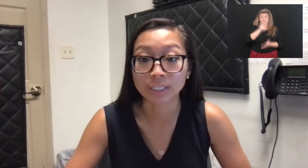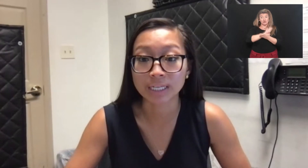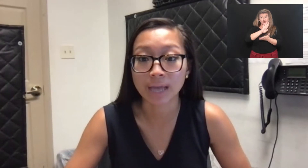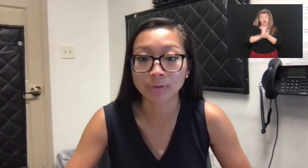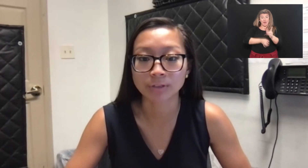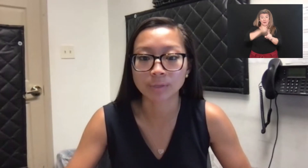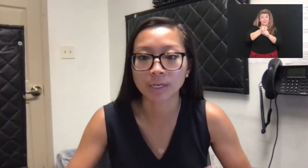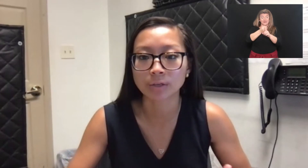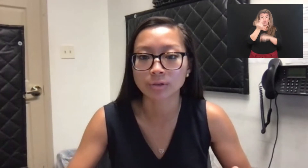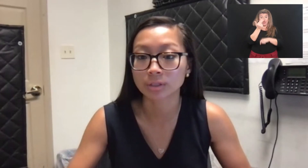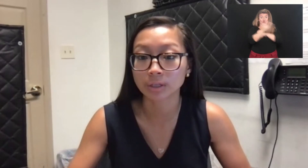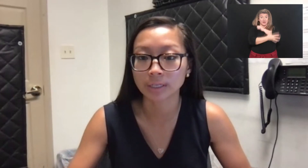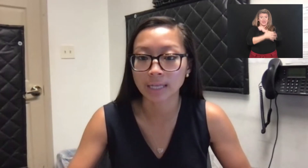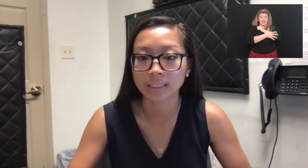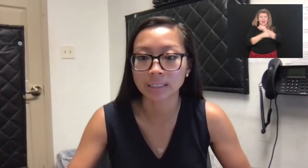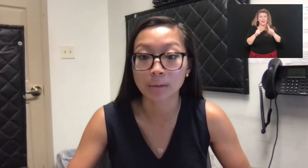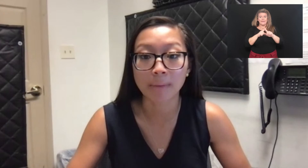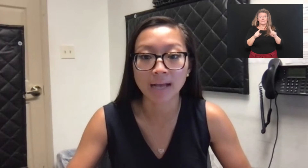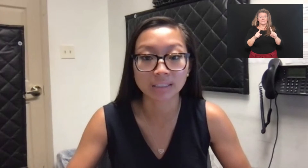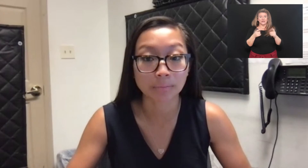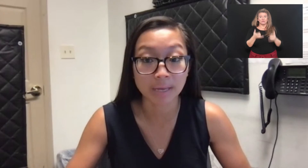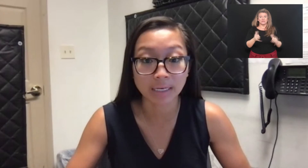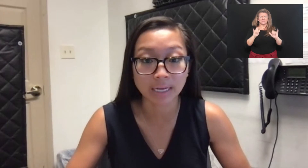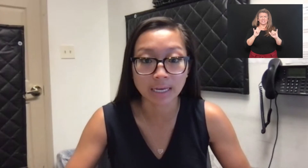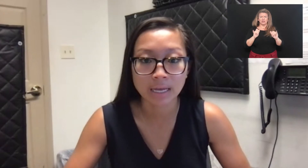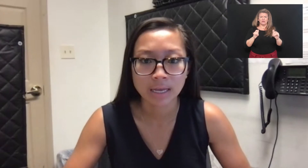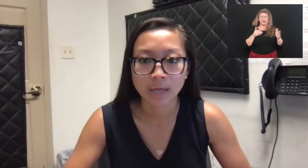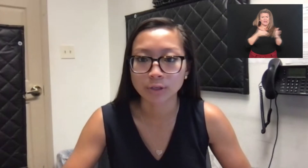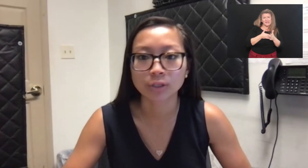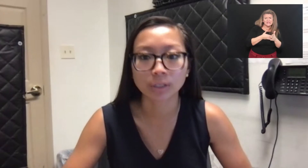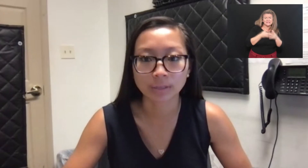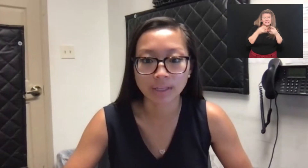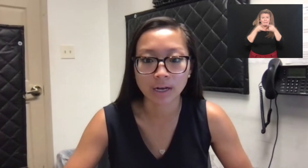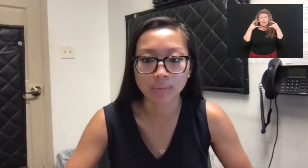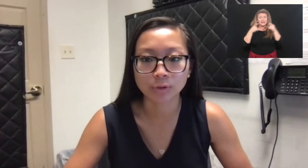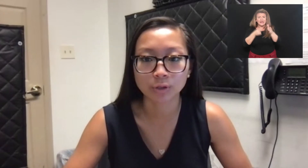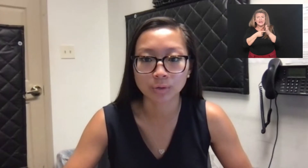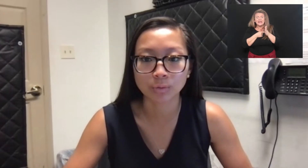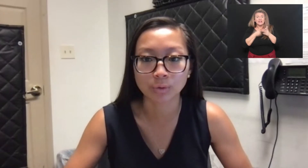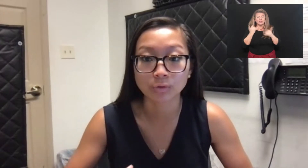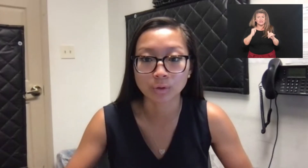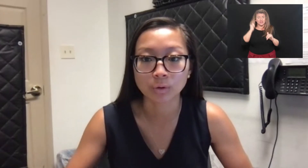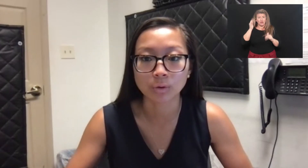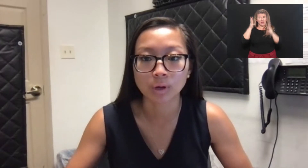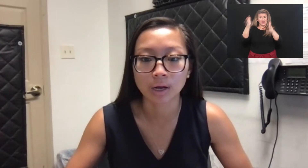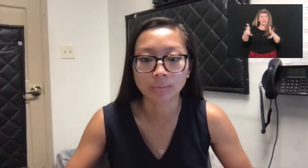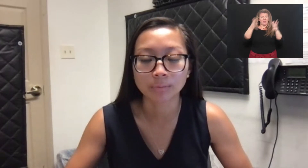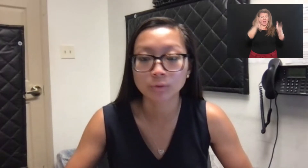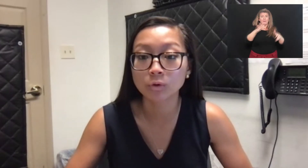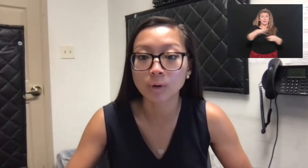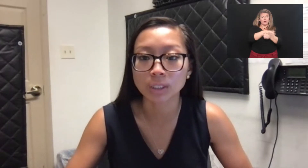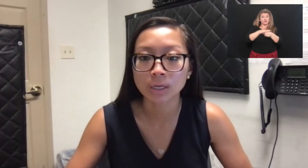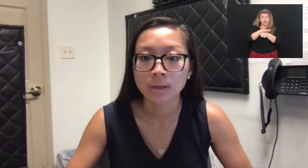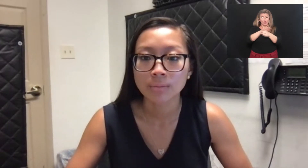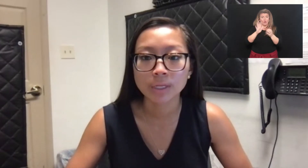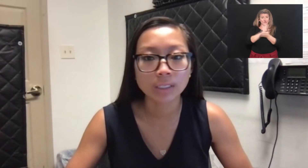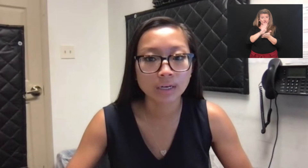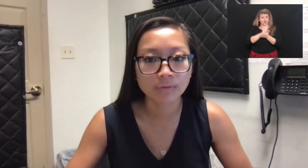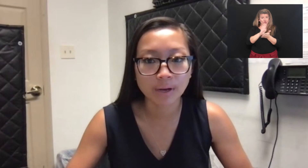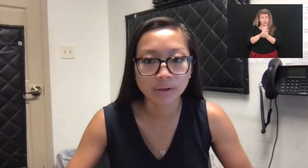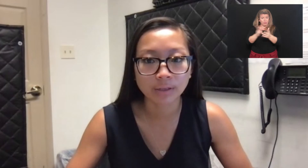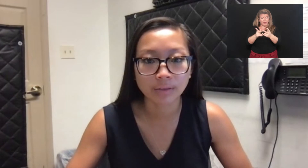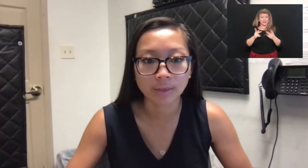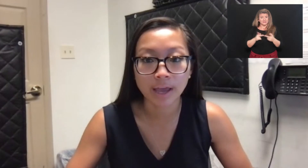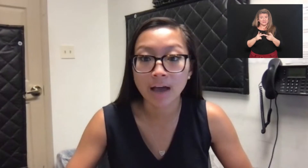in 13 counties, but yet you're still against a mask mandate, and you're still leaving that up to those local school boards. But in the